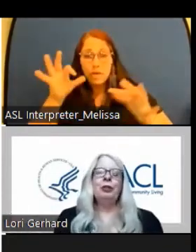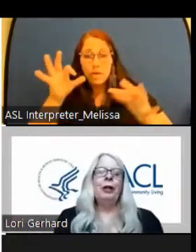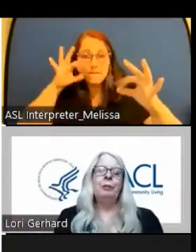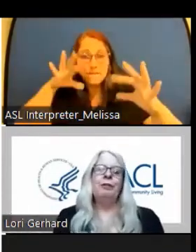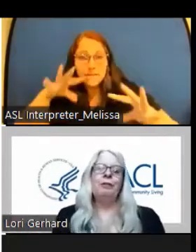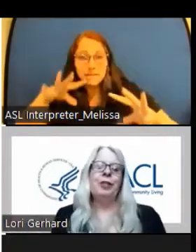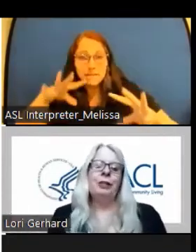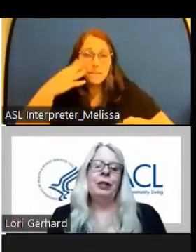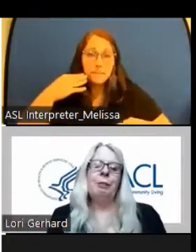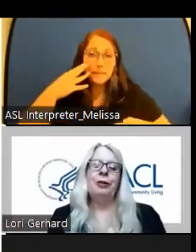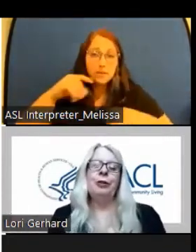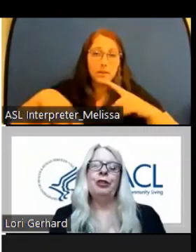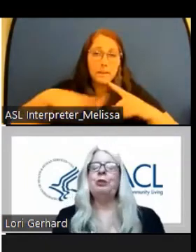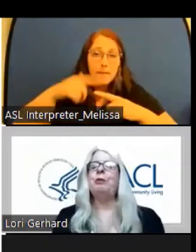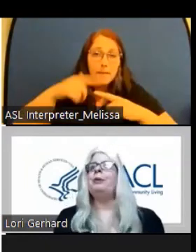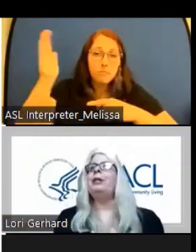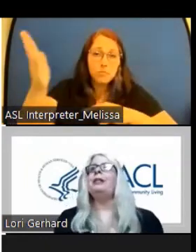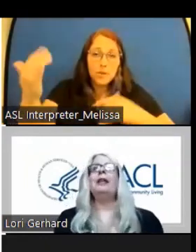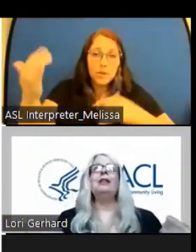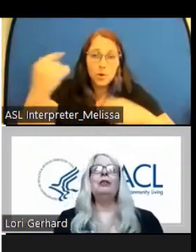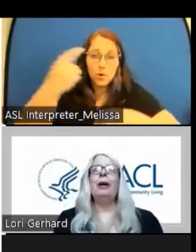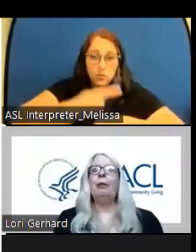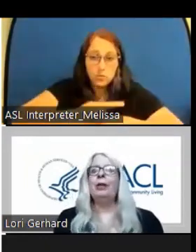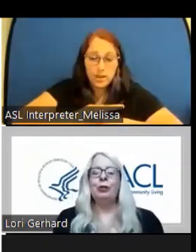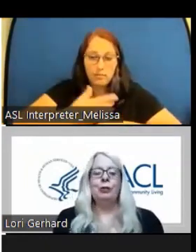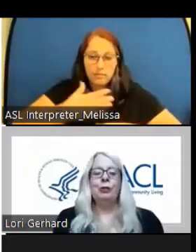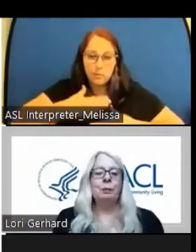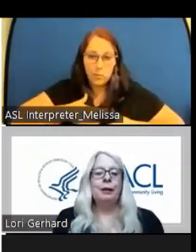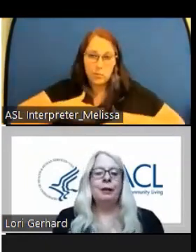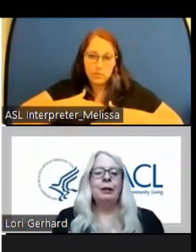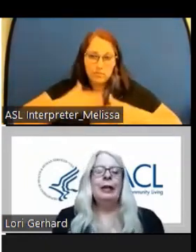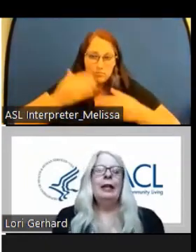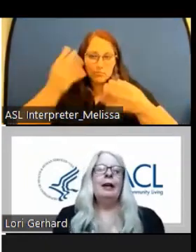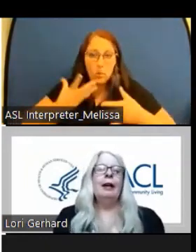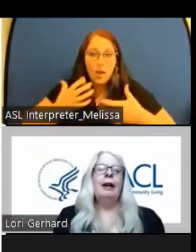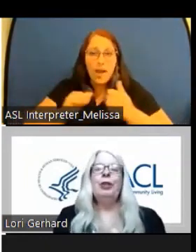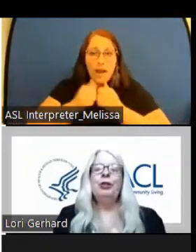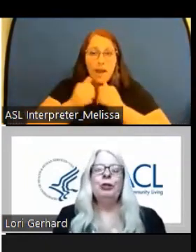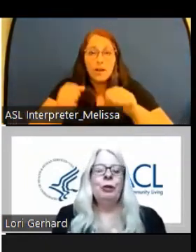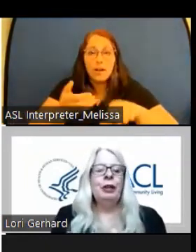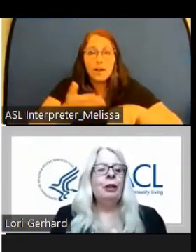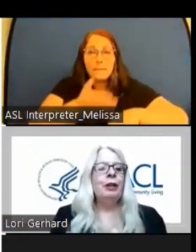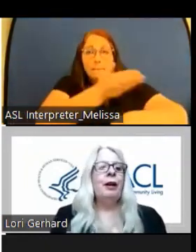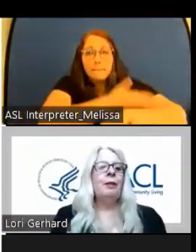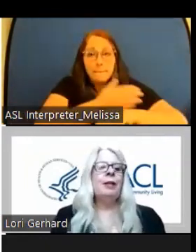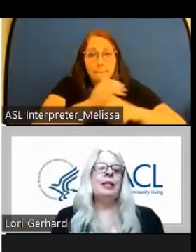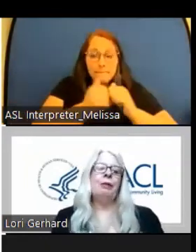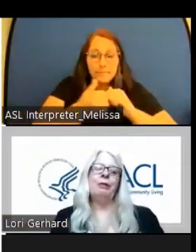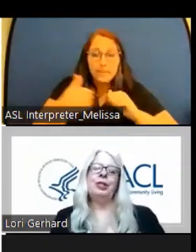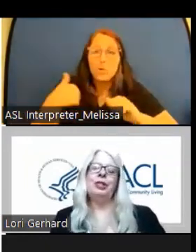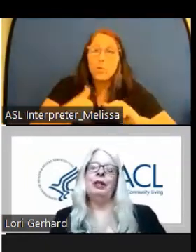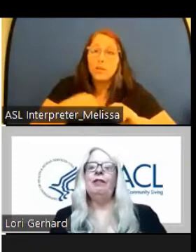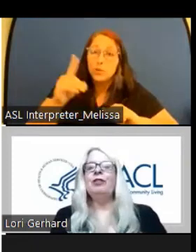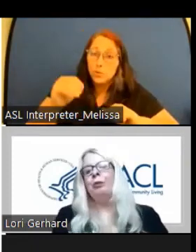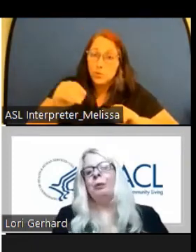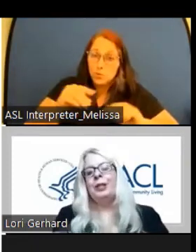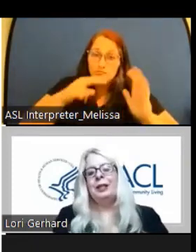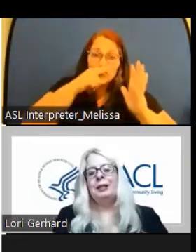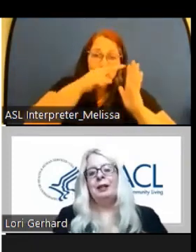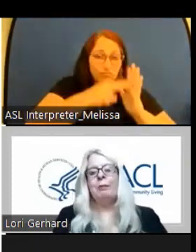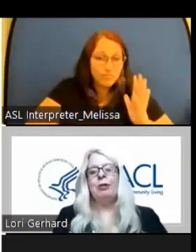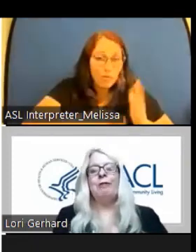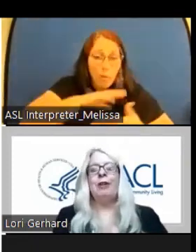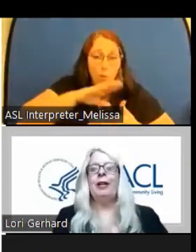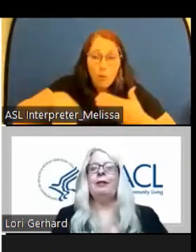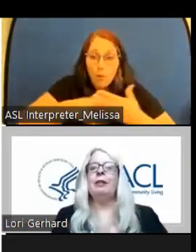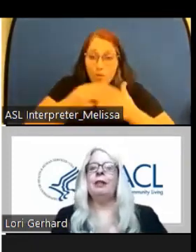and also help to facilitate partnerships. So please let us know how we can do this better. We do read all the comments that we receive, so please take